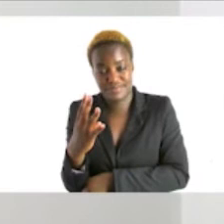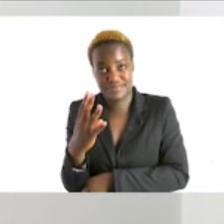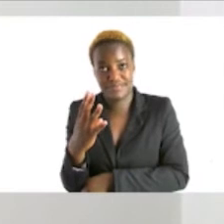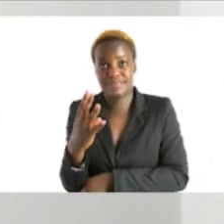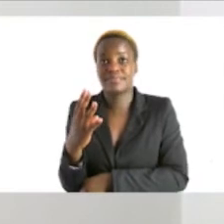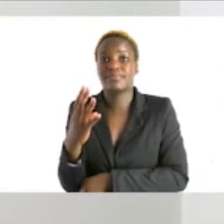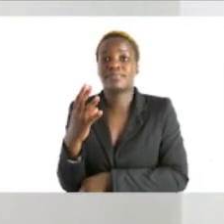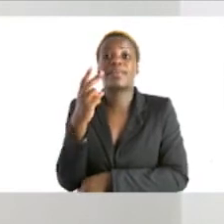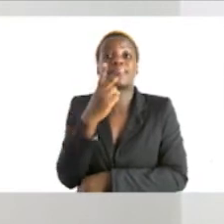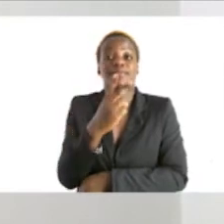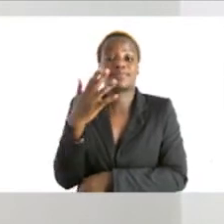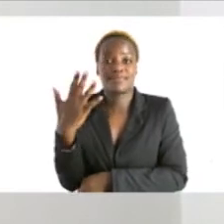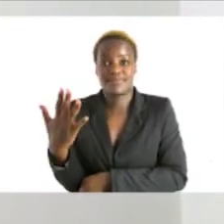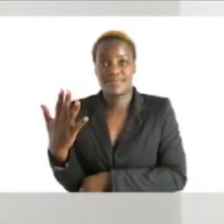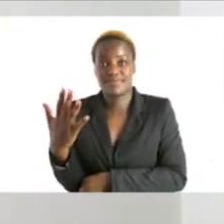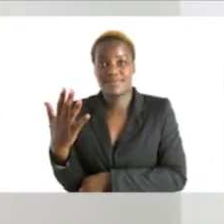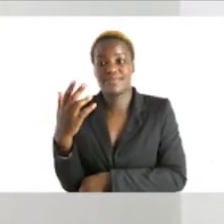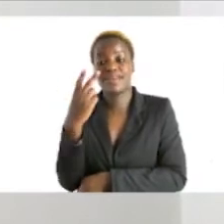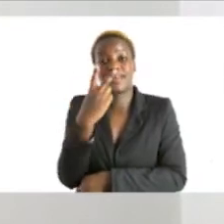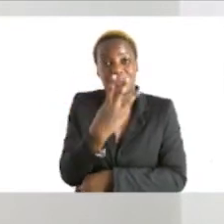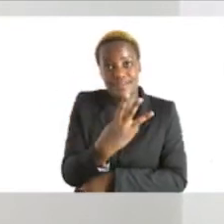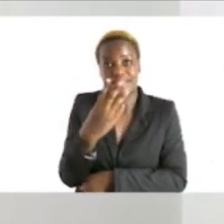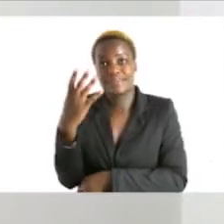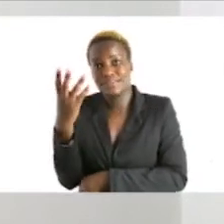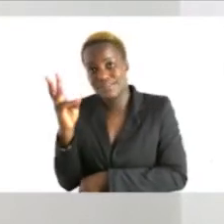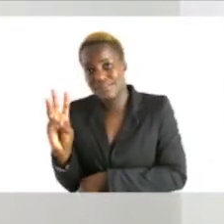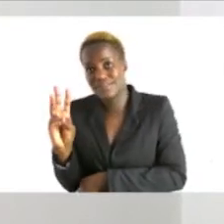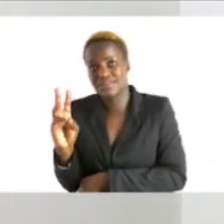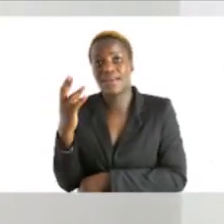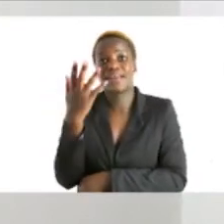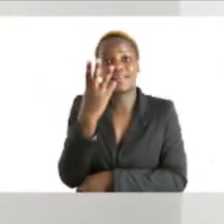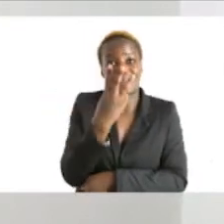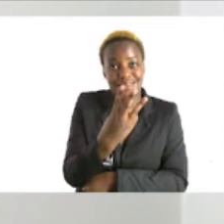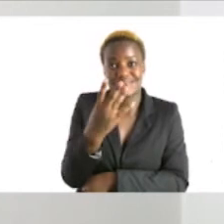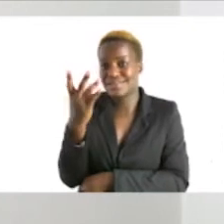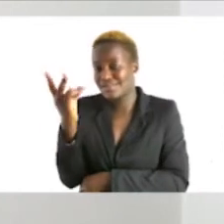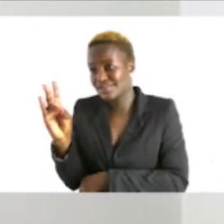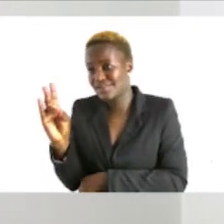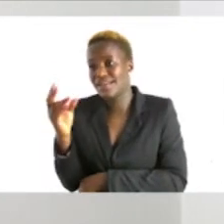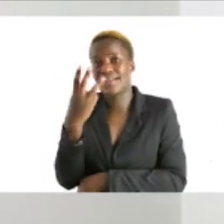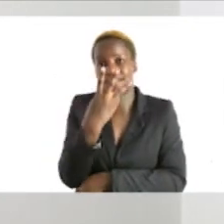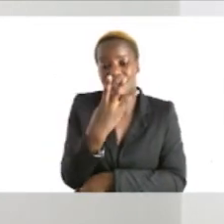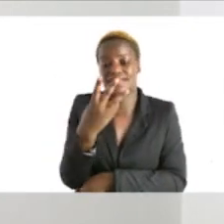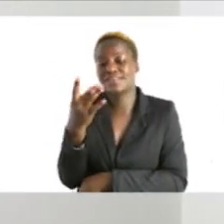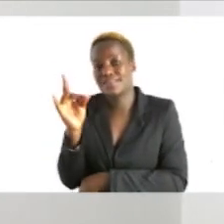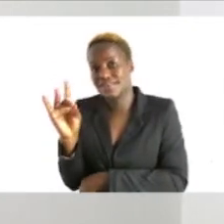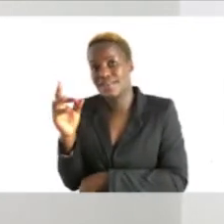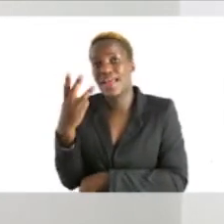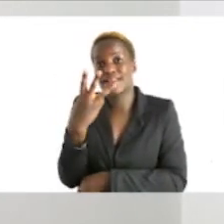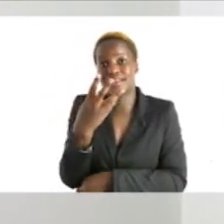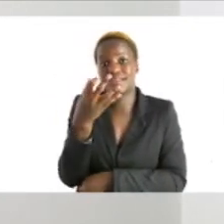34, 35, 36, 37, 38, 39,